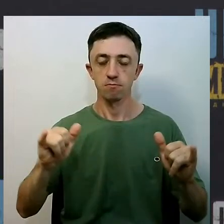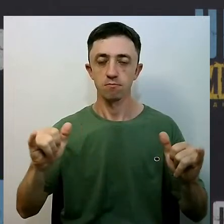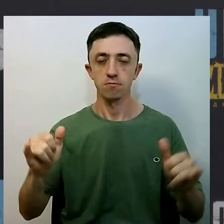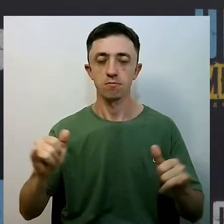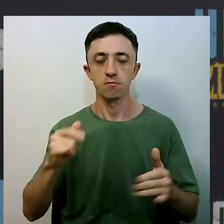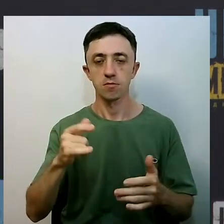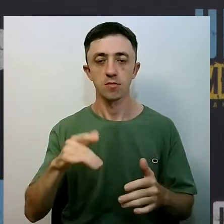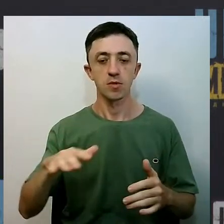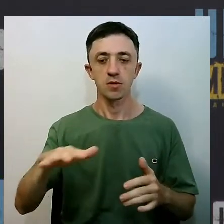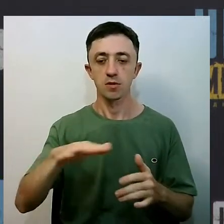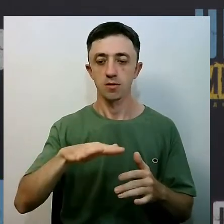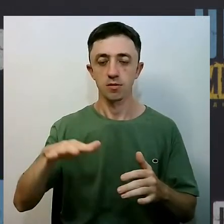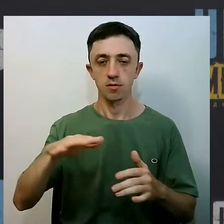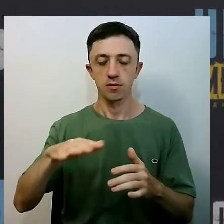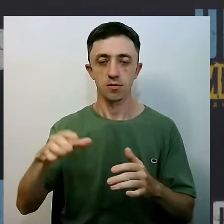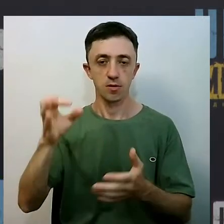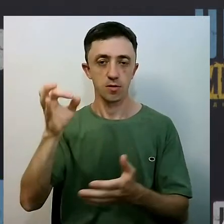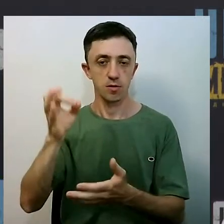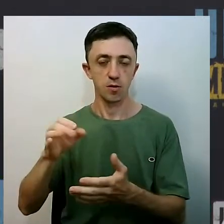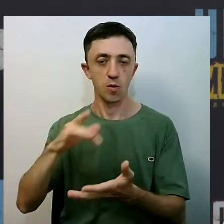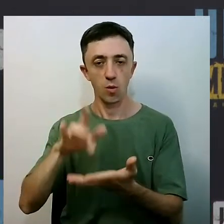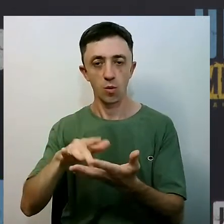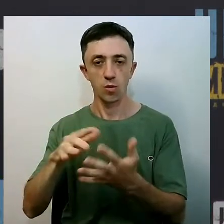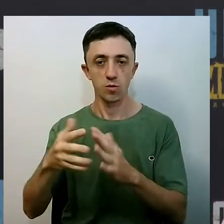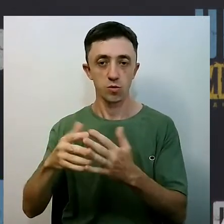sustainable development.